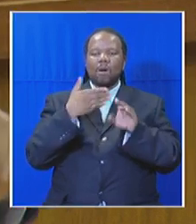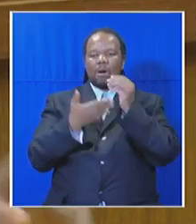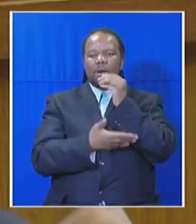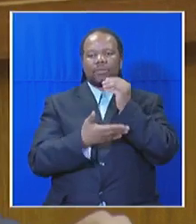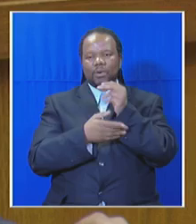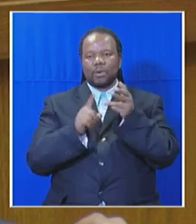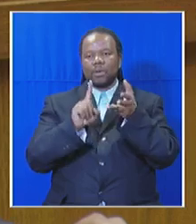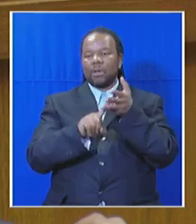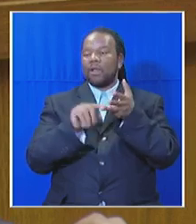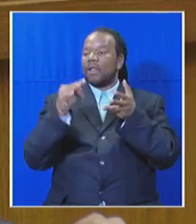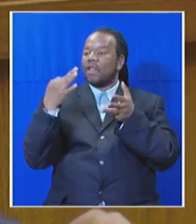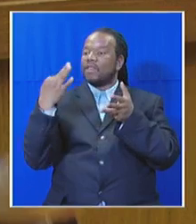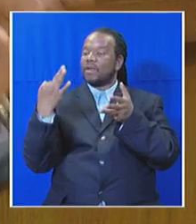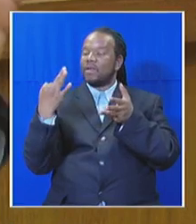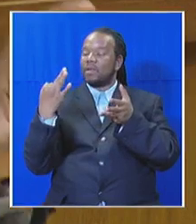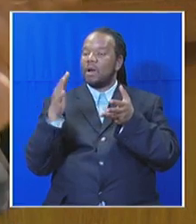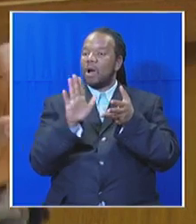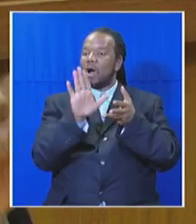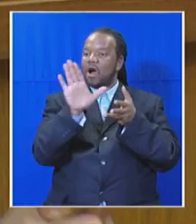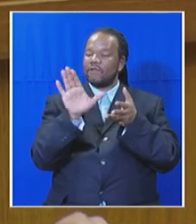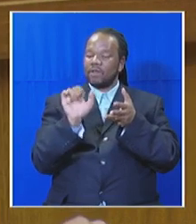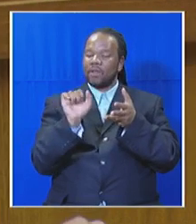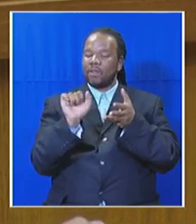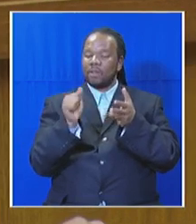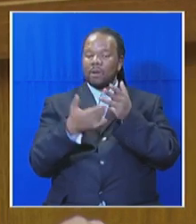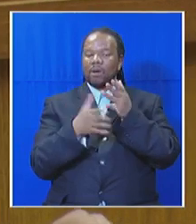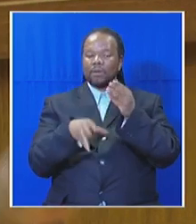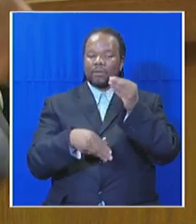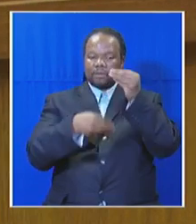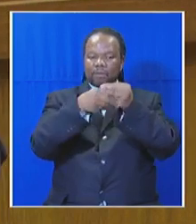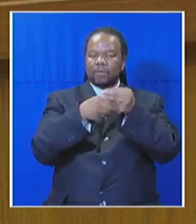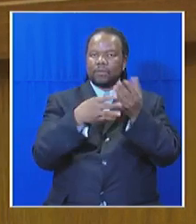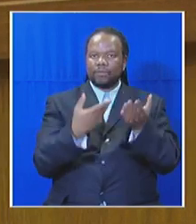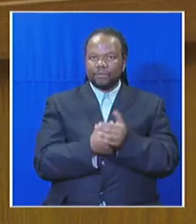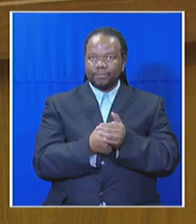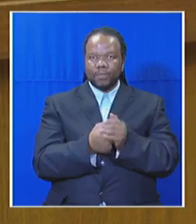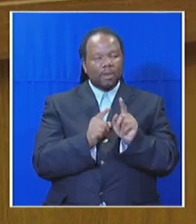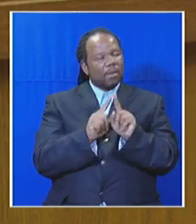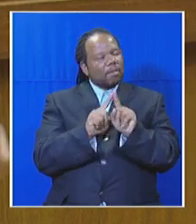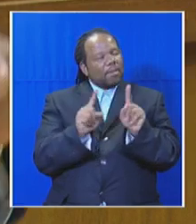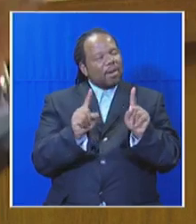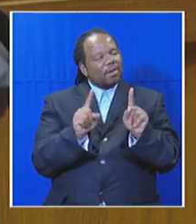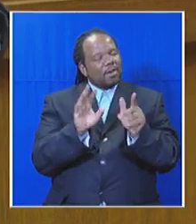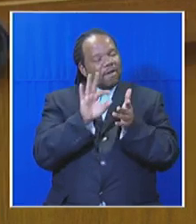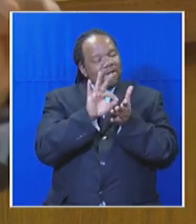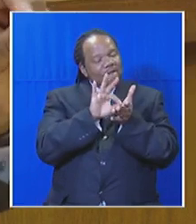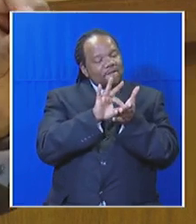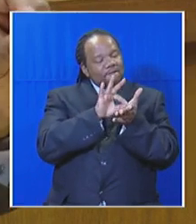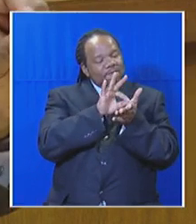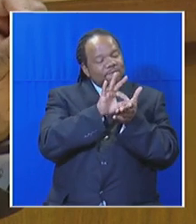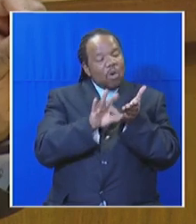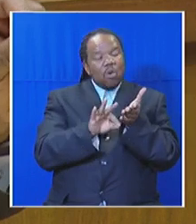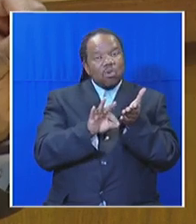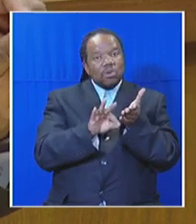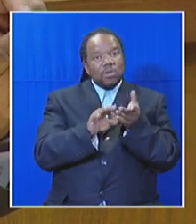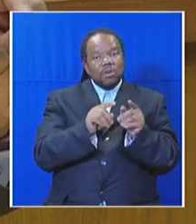3 African countries that were taking that decision. We did not vote for either the war